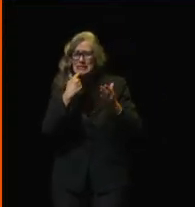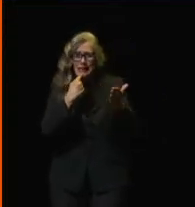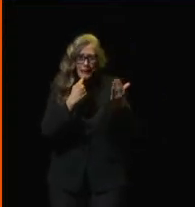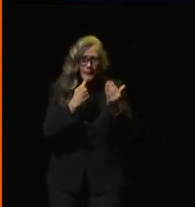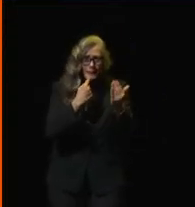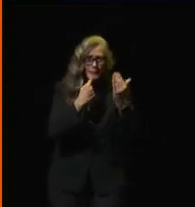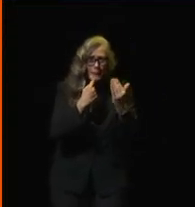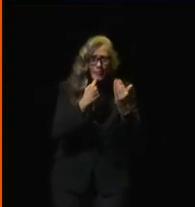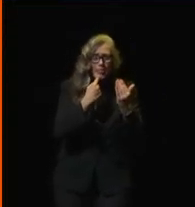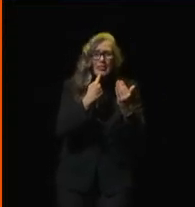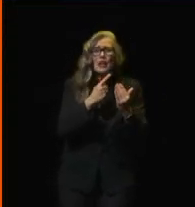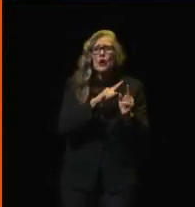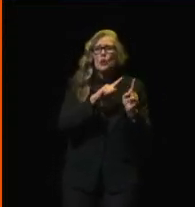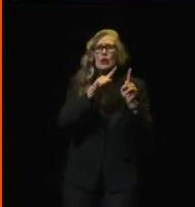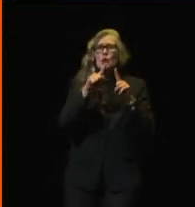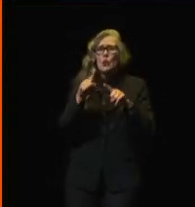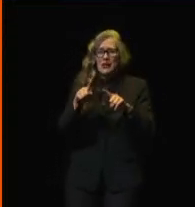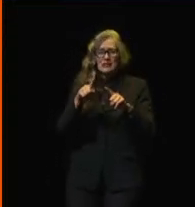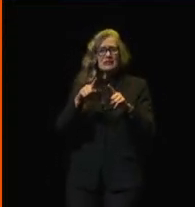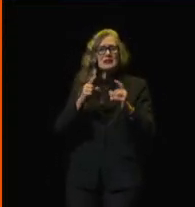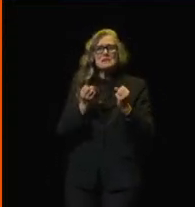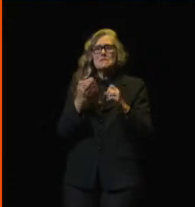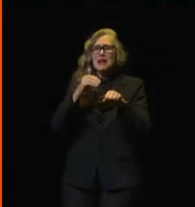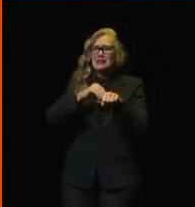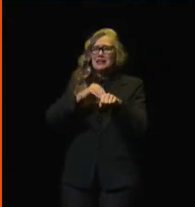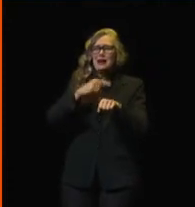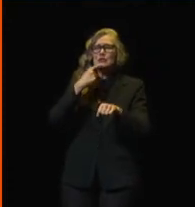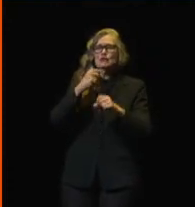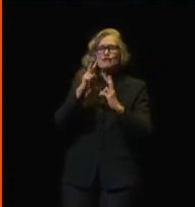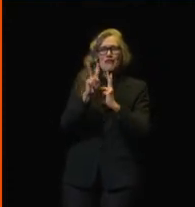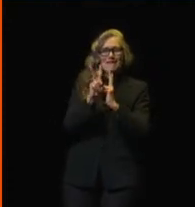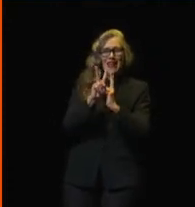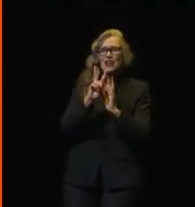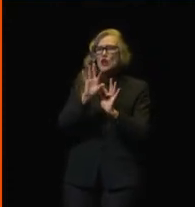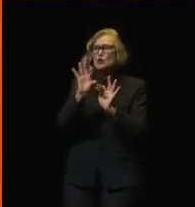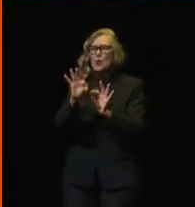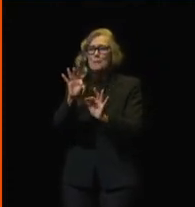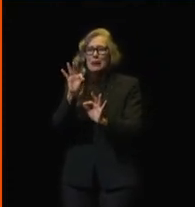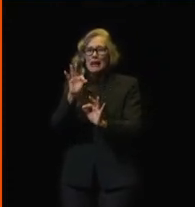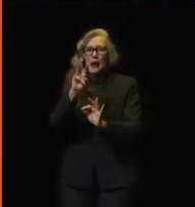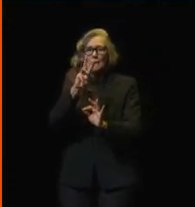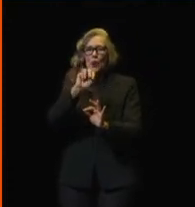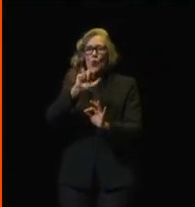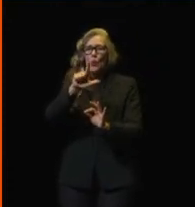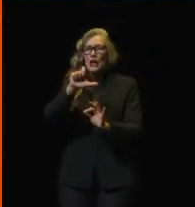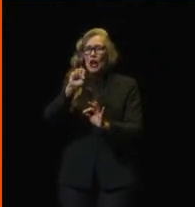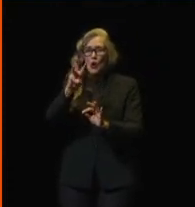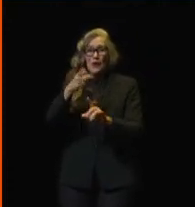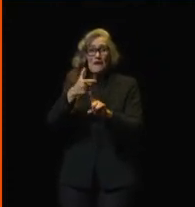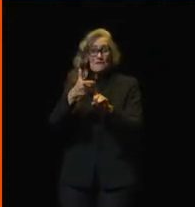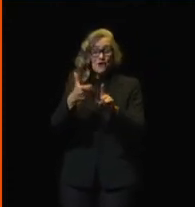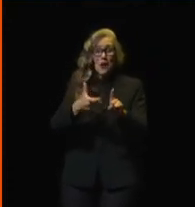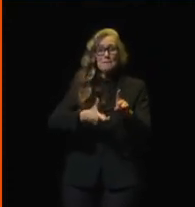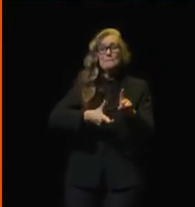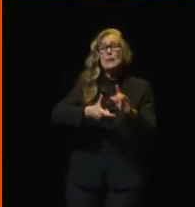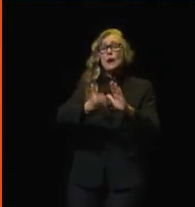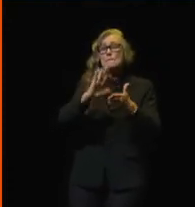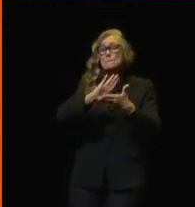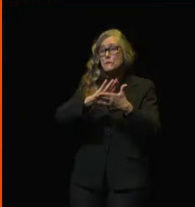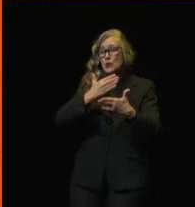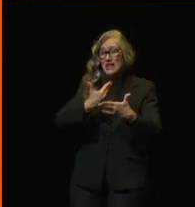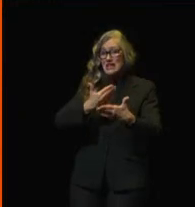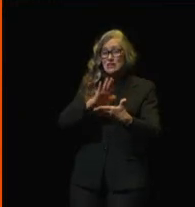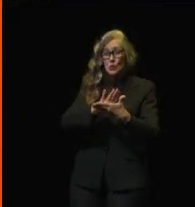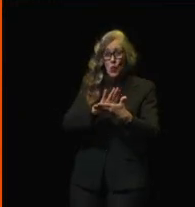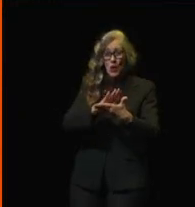red van to pick up Willow from preschool. Time and time again, we went to Carl's basketball practice. And I made sure Ady's wheelchair